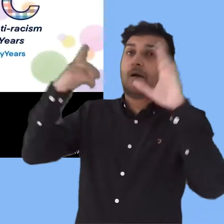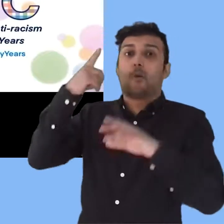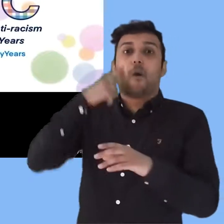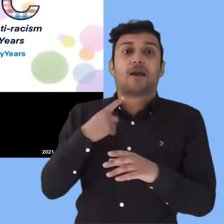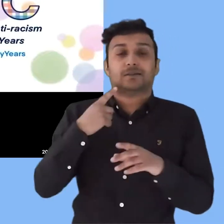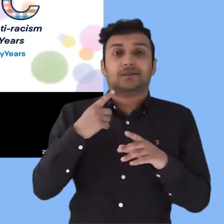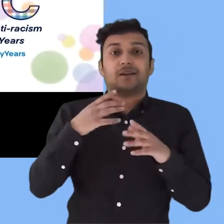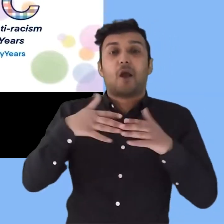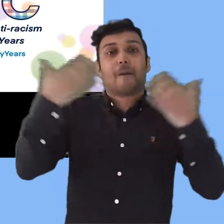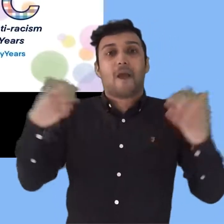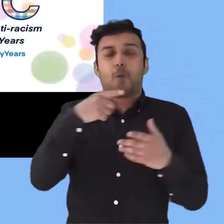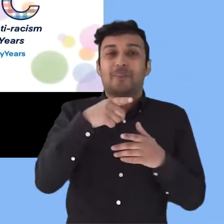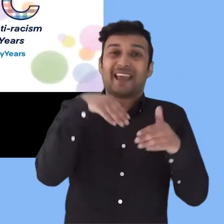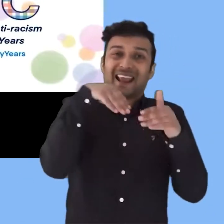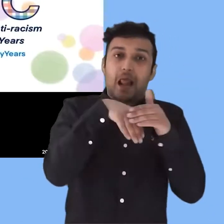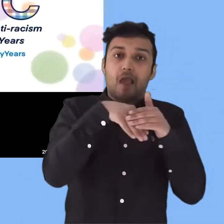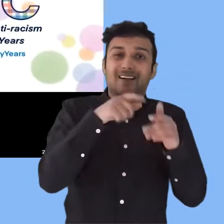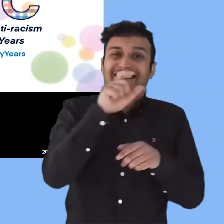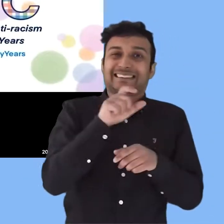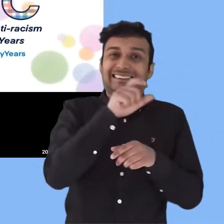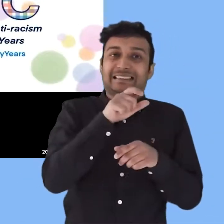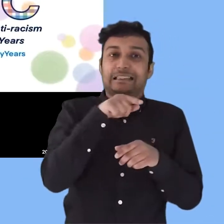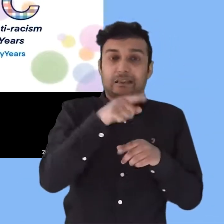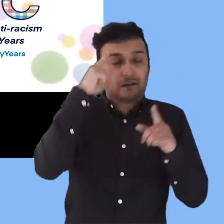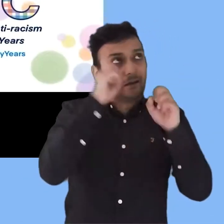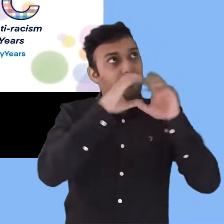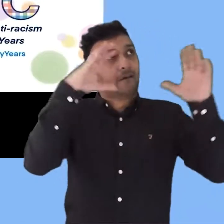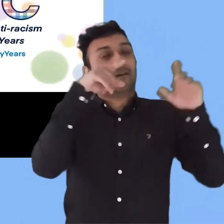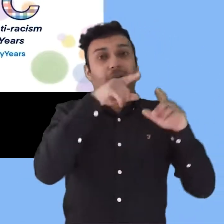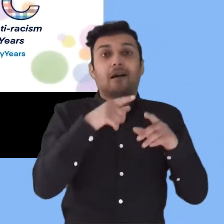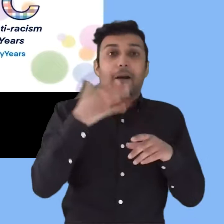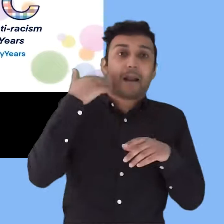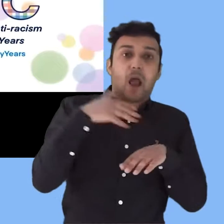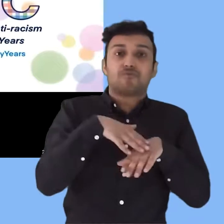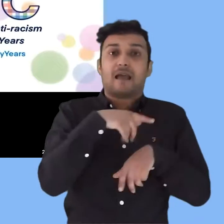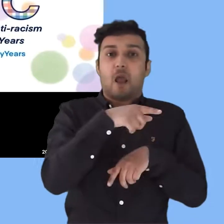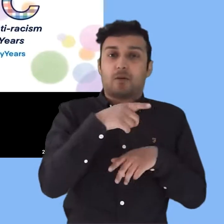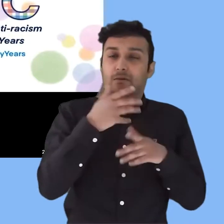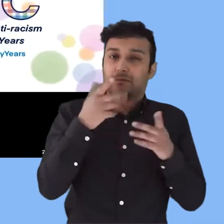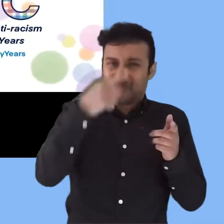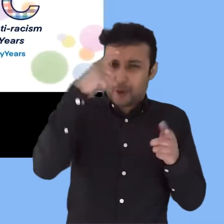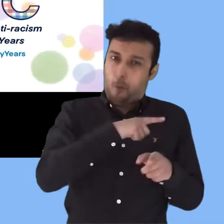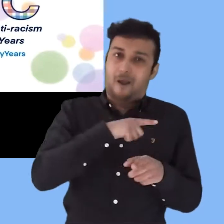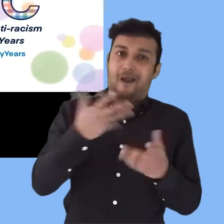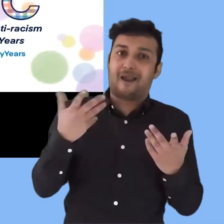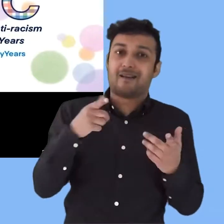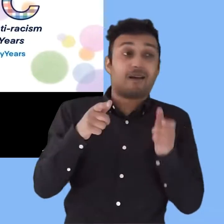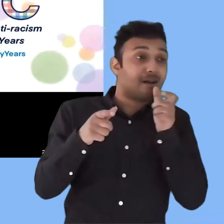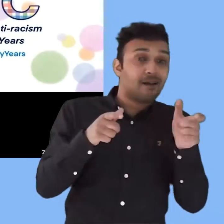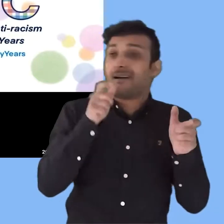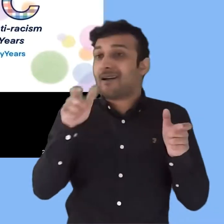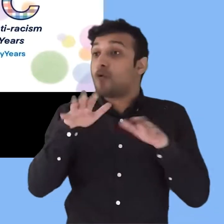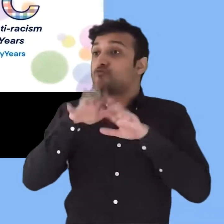that language. Think about what that means, and think about where your mind takes you. It has been an absolute pleasure to co-host